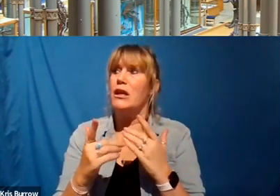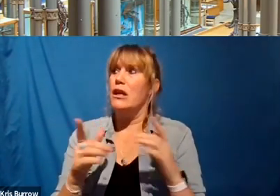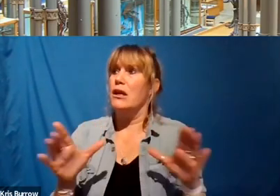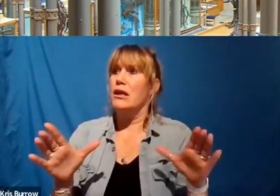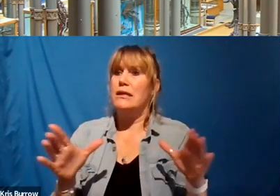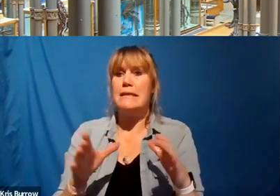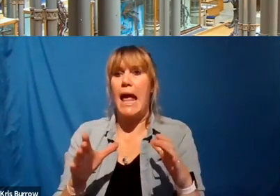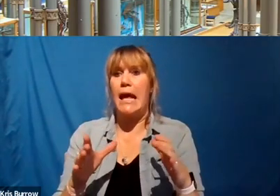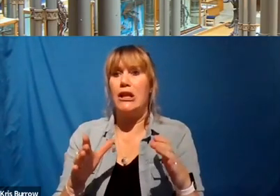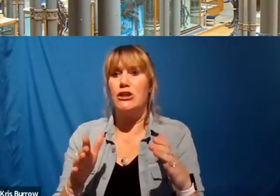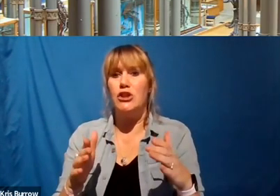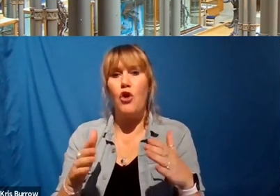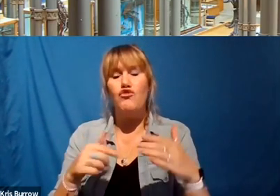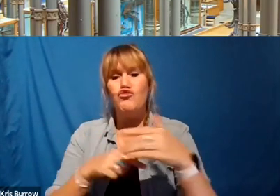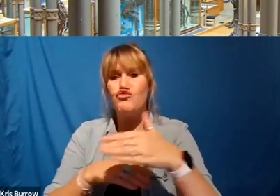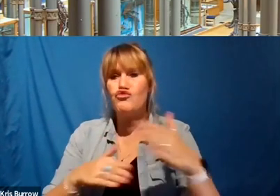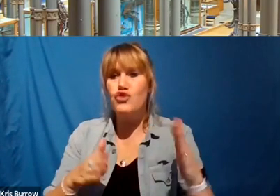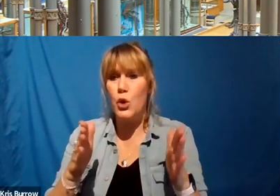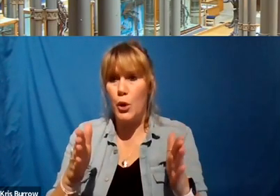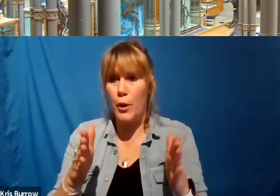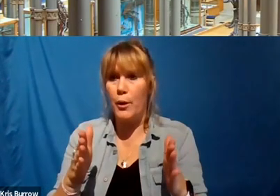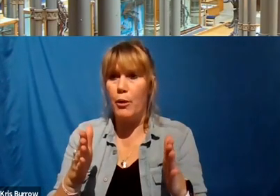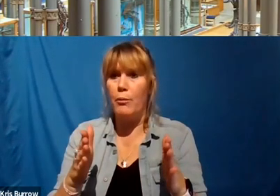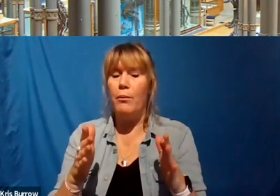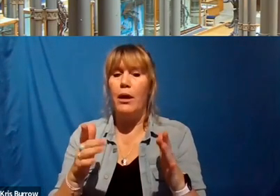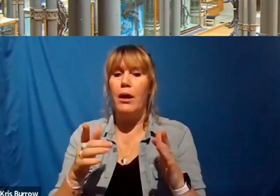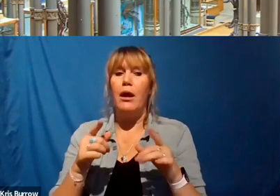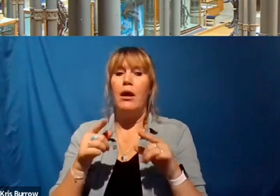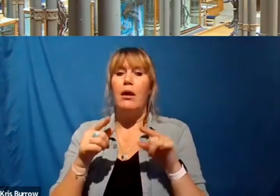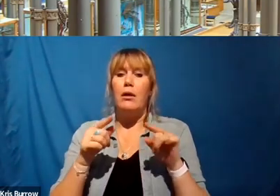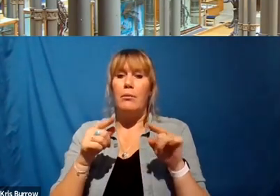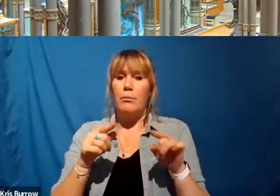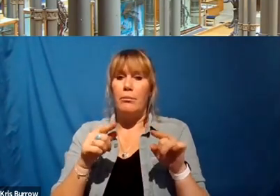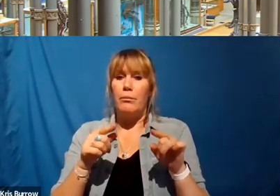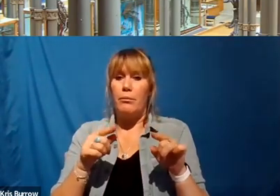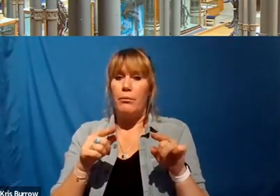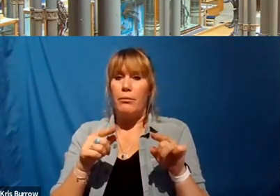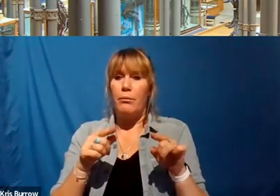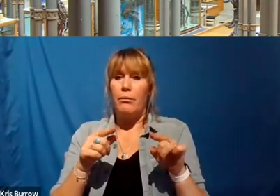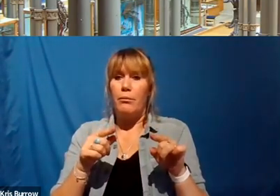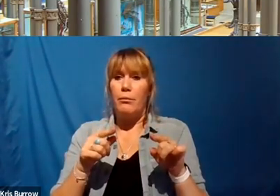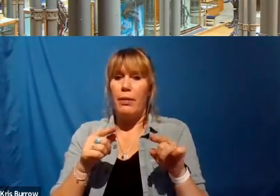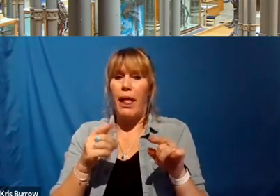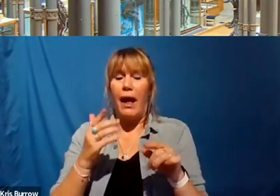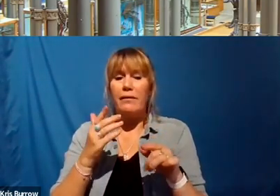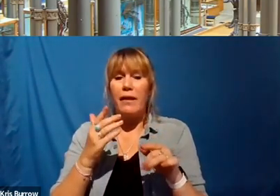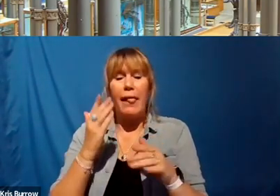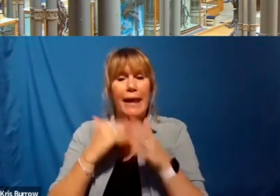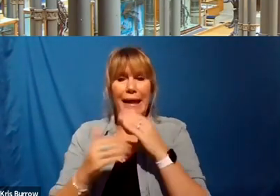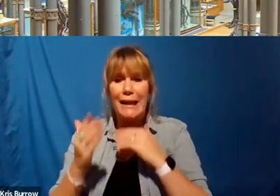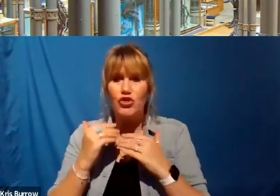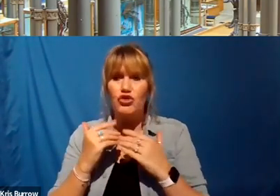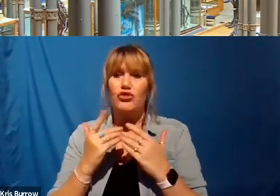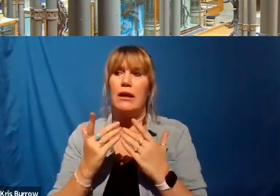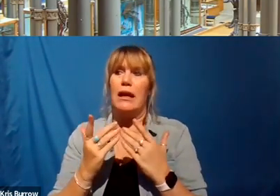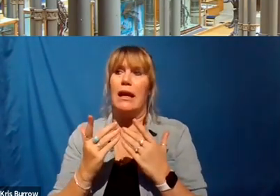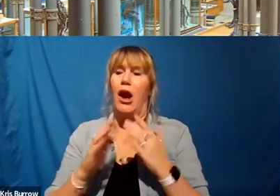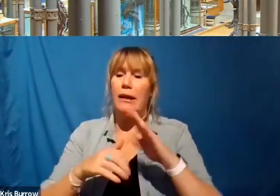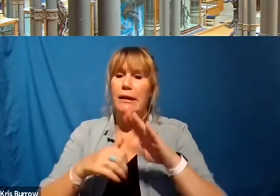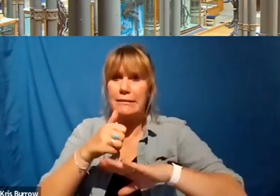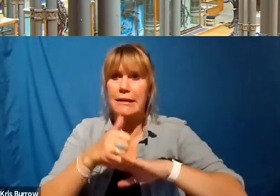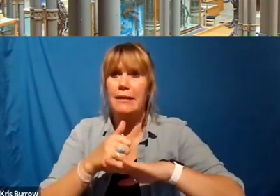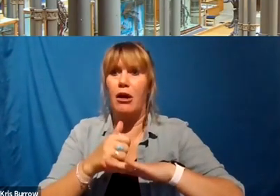embroidery and my anthropological and natural history collections laid out as a museum. But it sort of